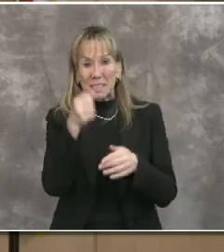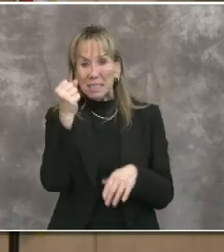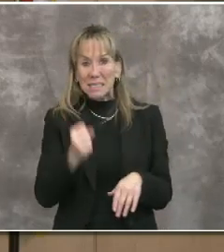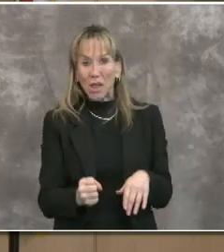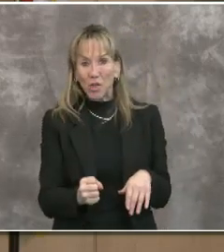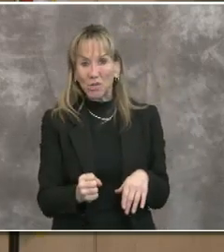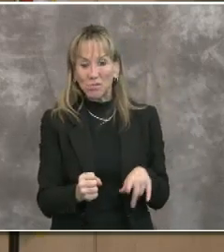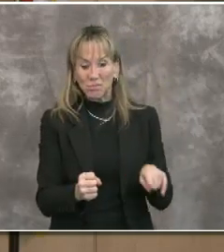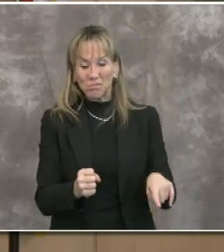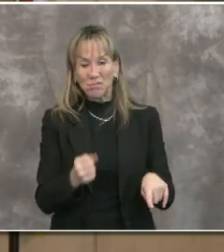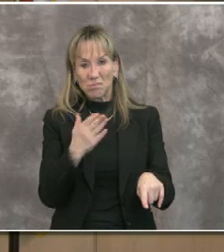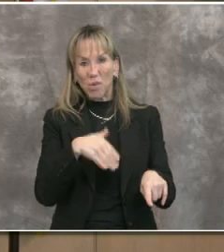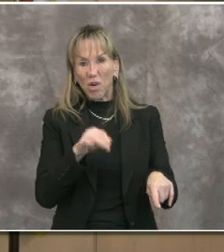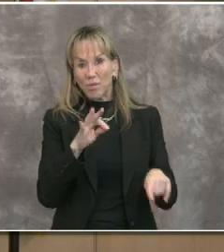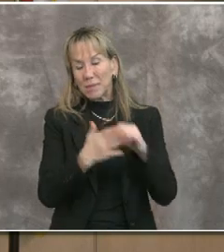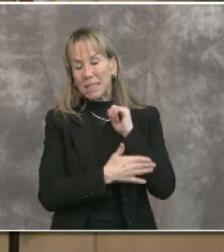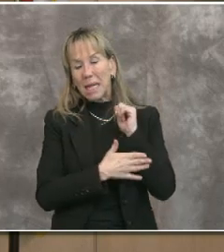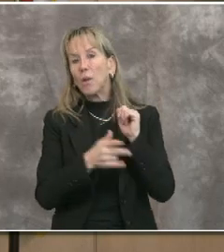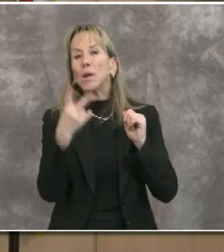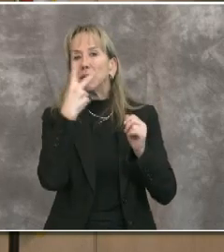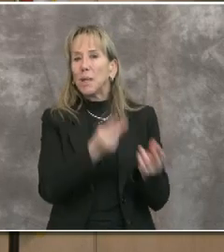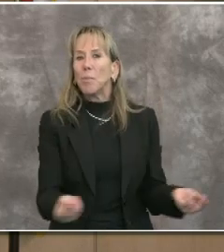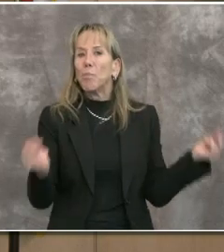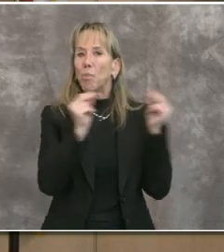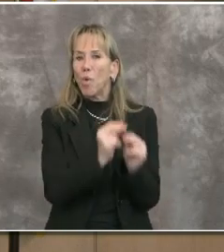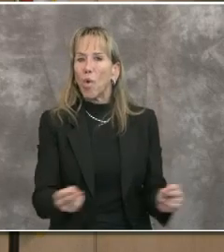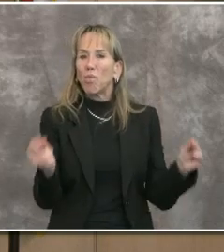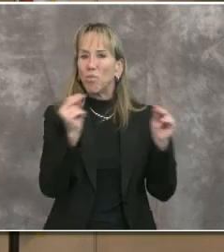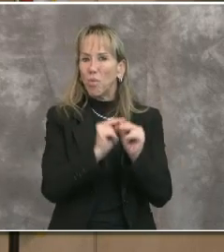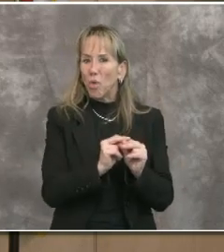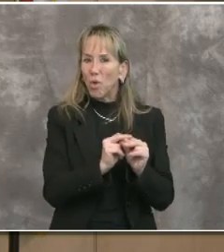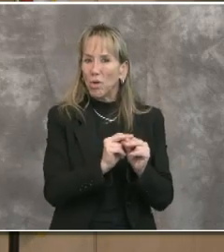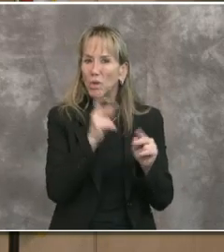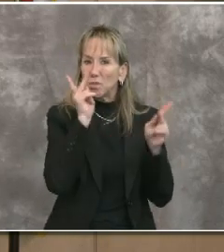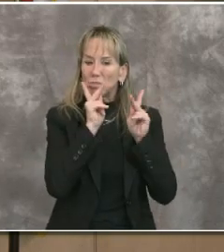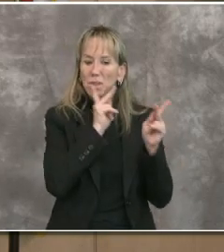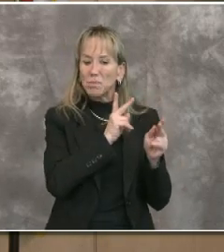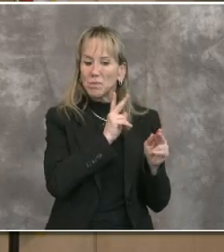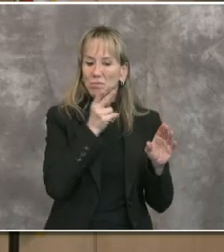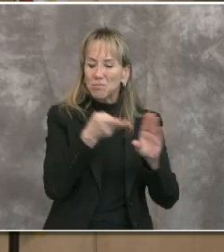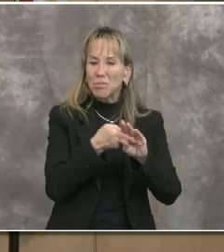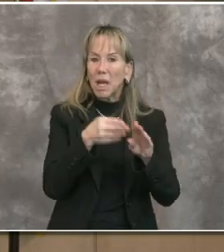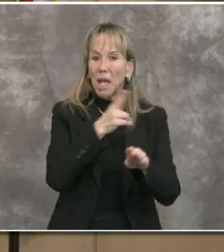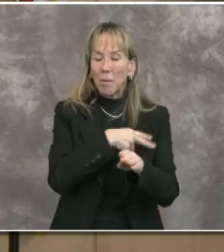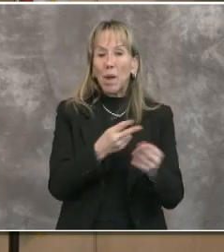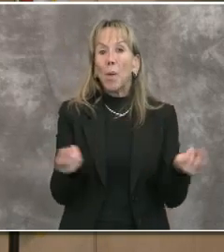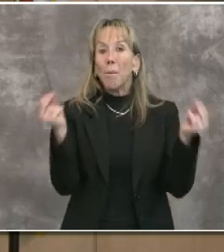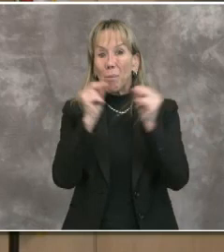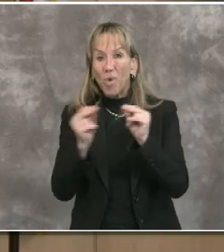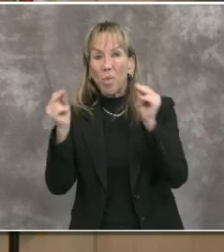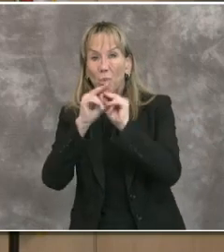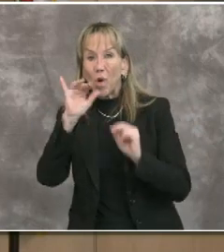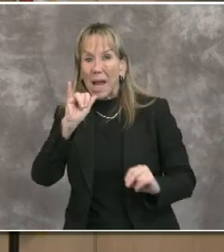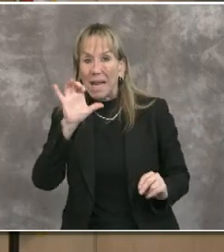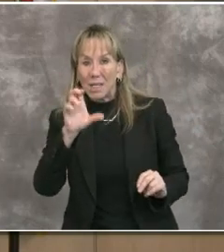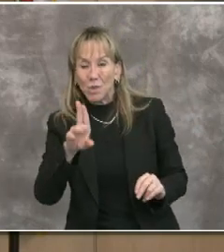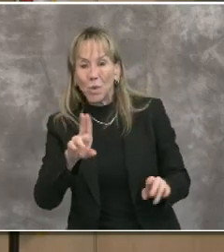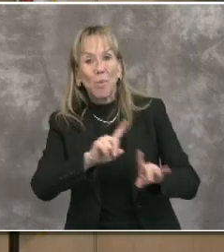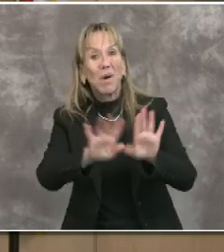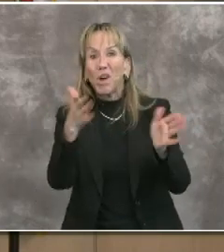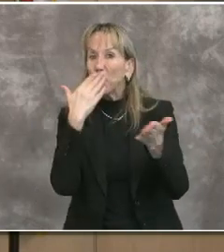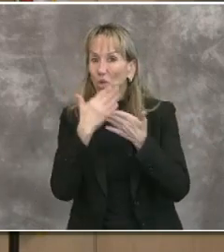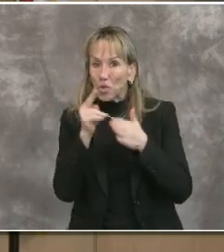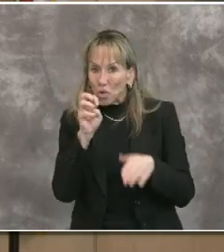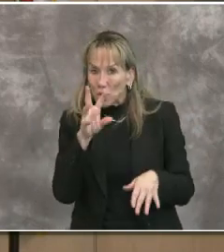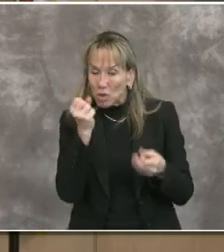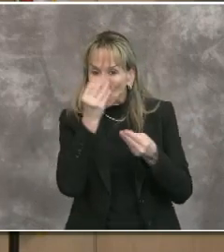county are seeing more cases and more ICU cases. So the good news is there's plenty of capacity within the system to be